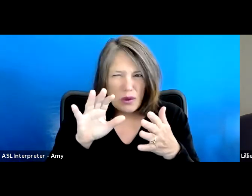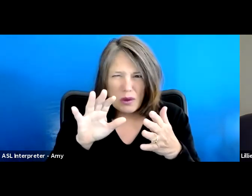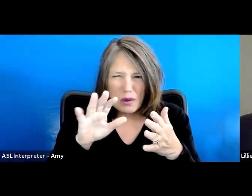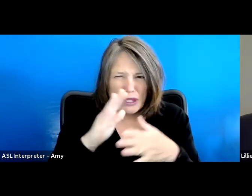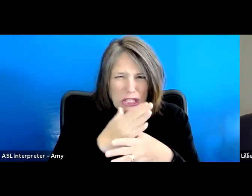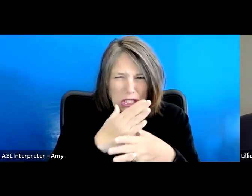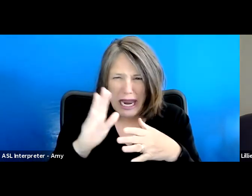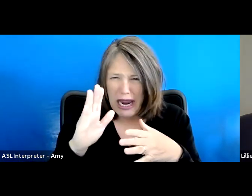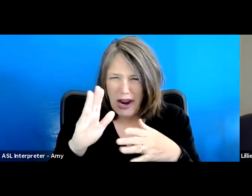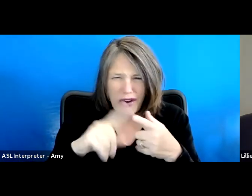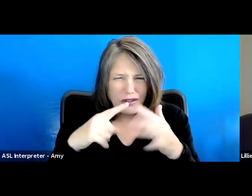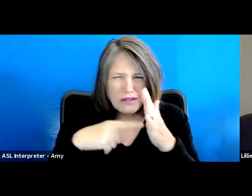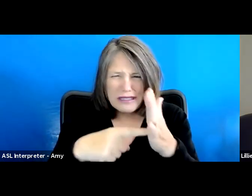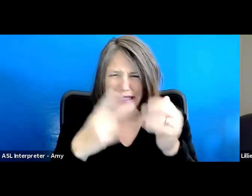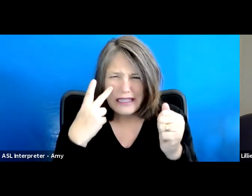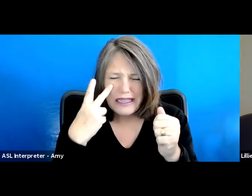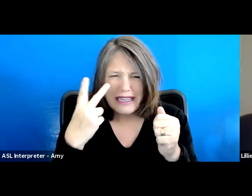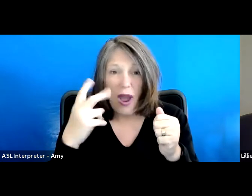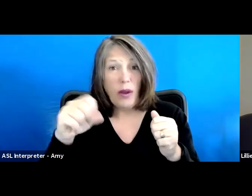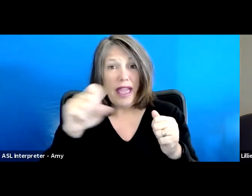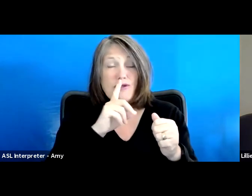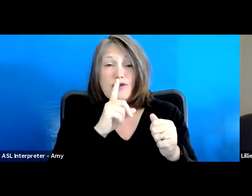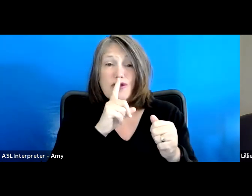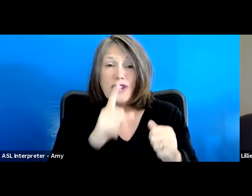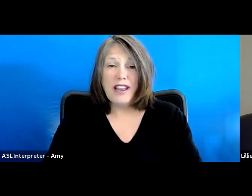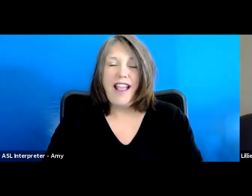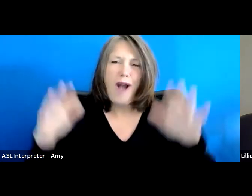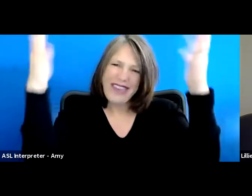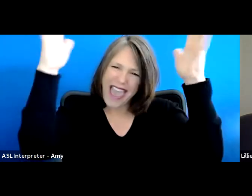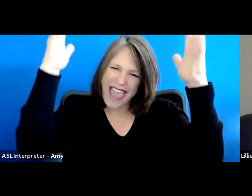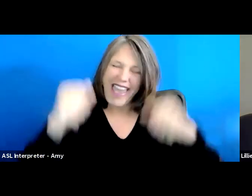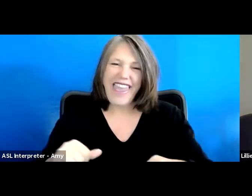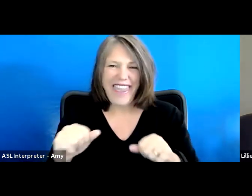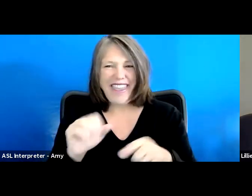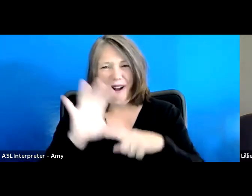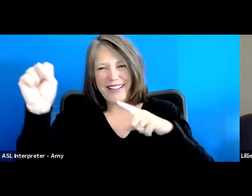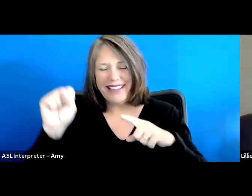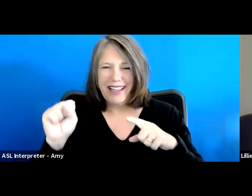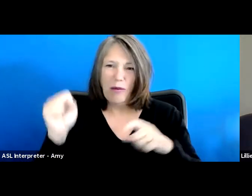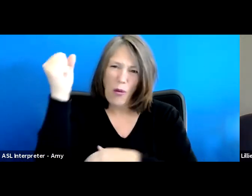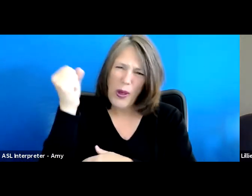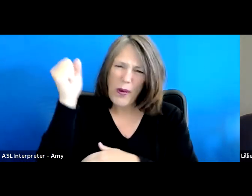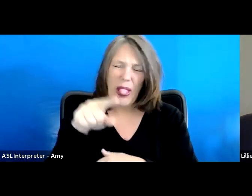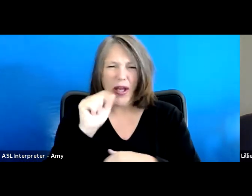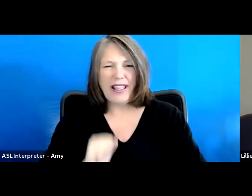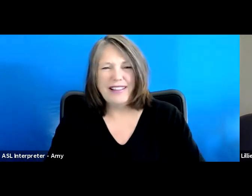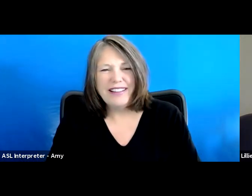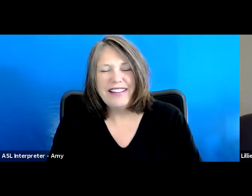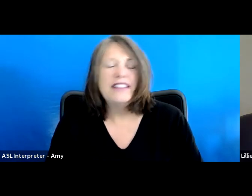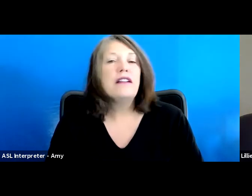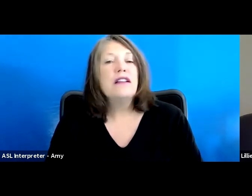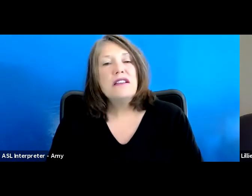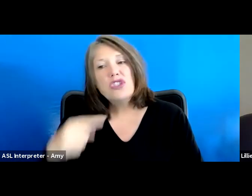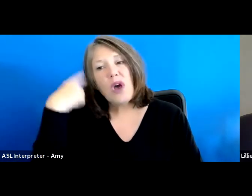share everyone to share their results? Yeah, sure can. Yay, awesome, woohoo, look it, great. So it